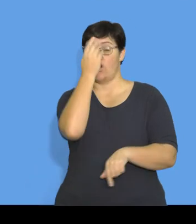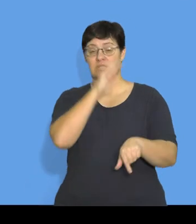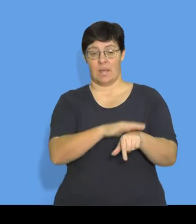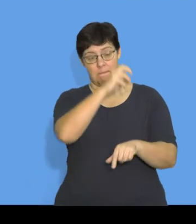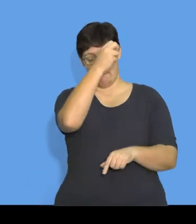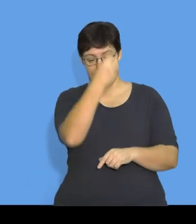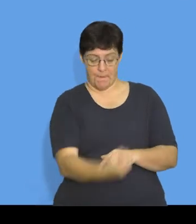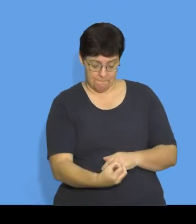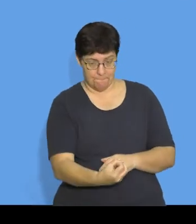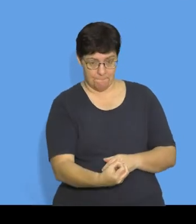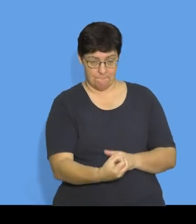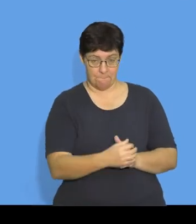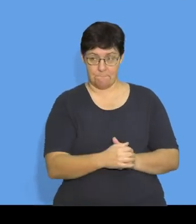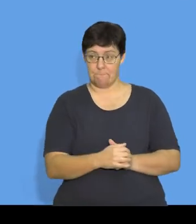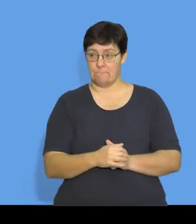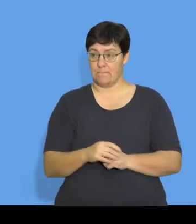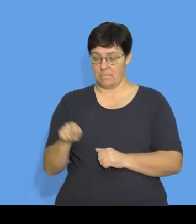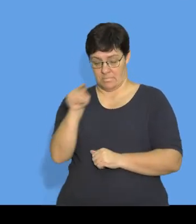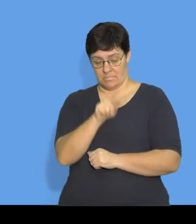time? Here.